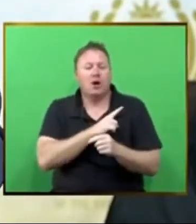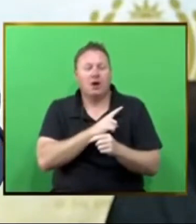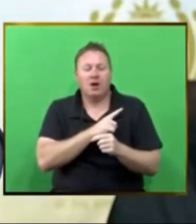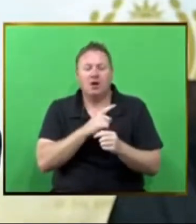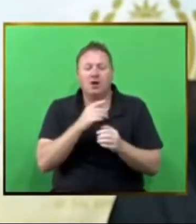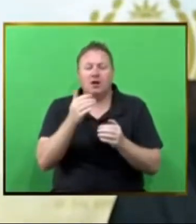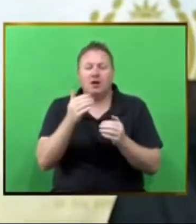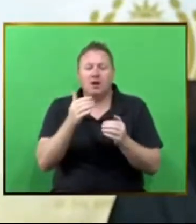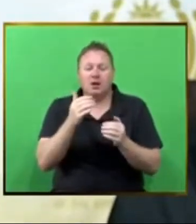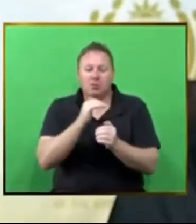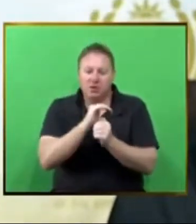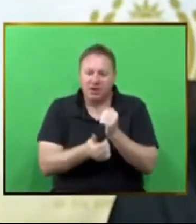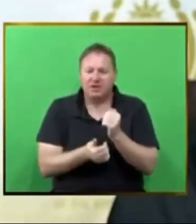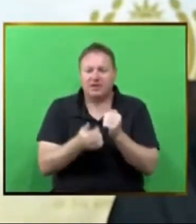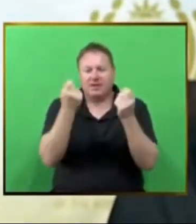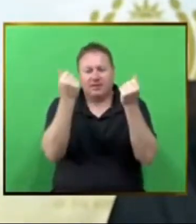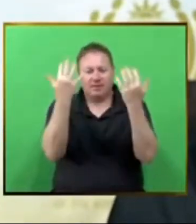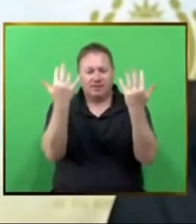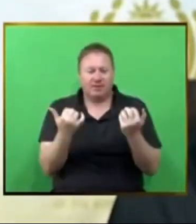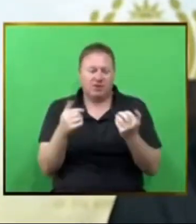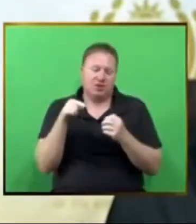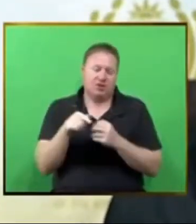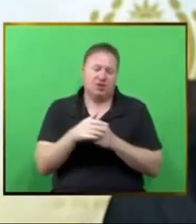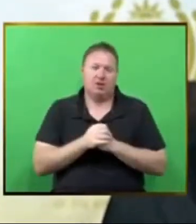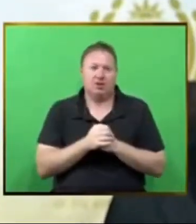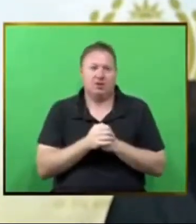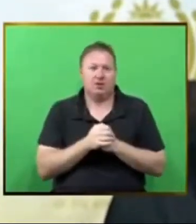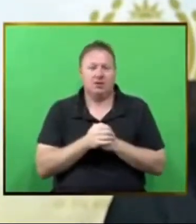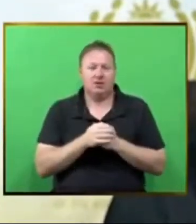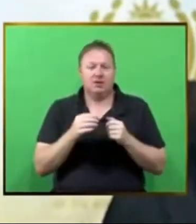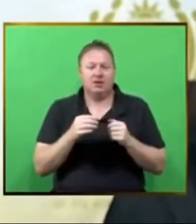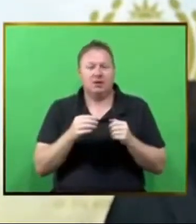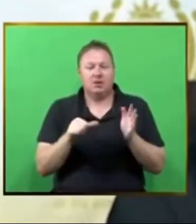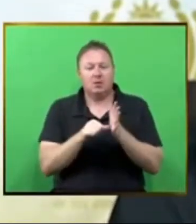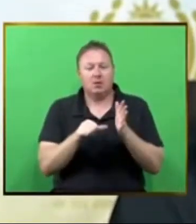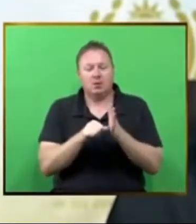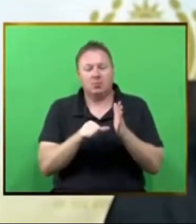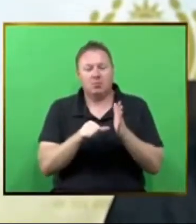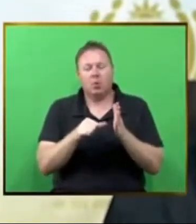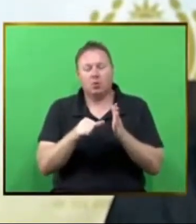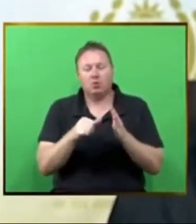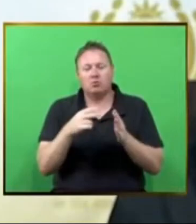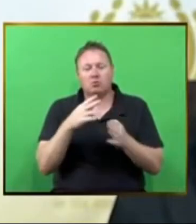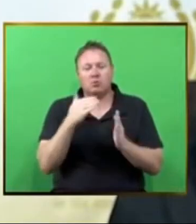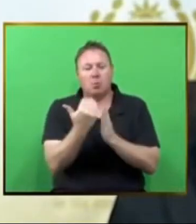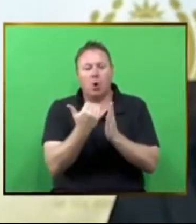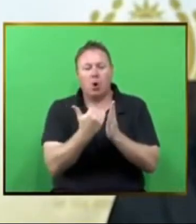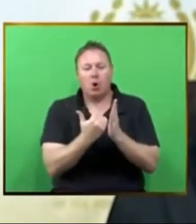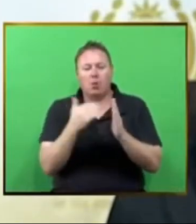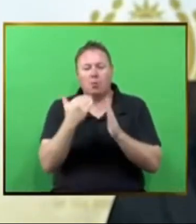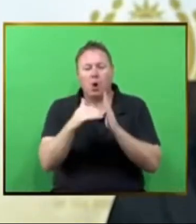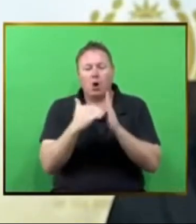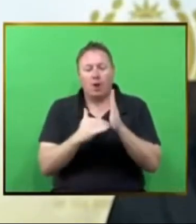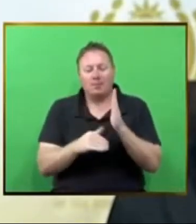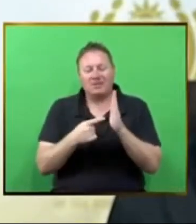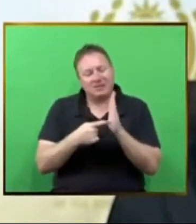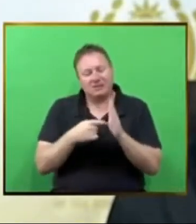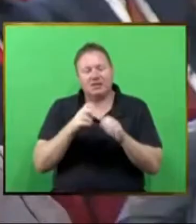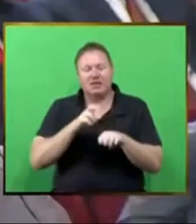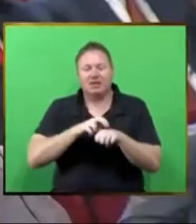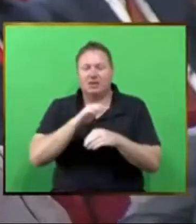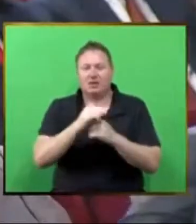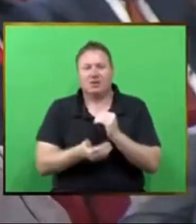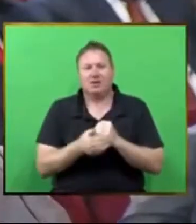integrity. Equally, critical programs had to be protected. This is a practical expression of